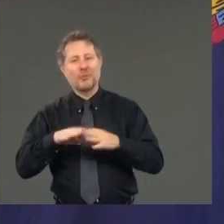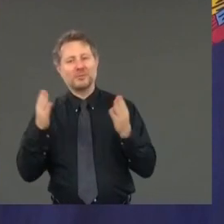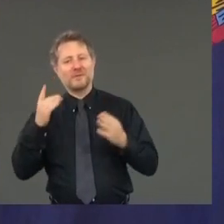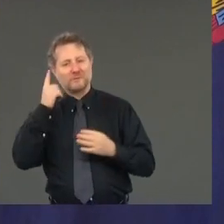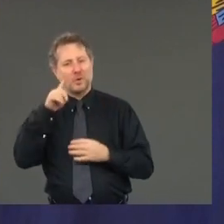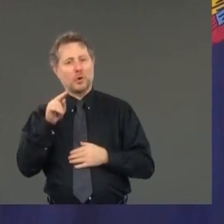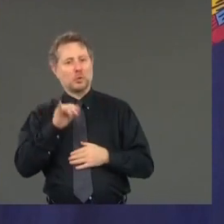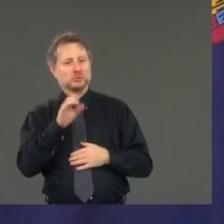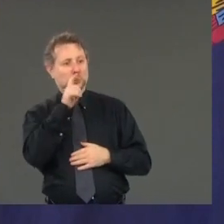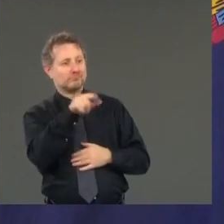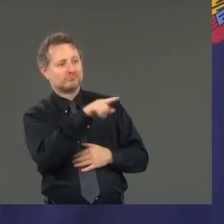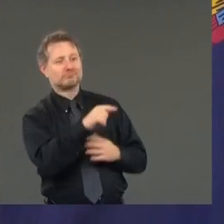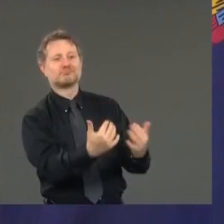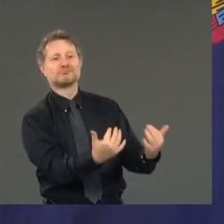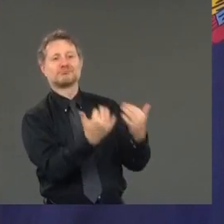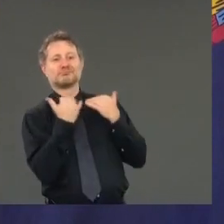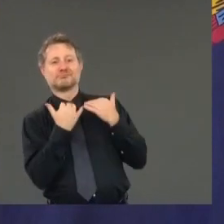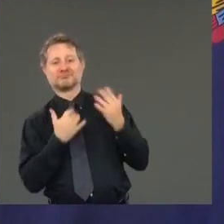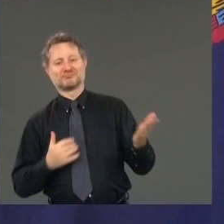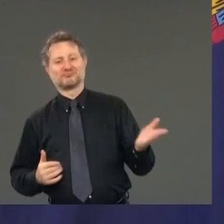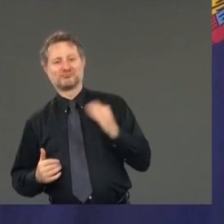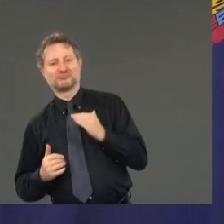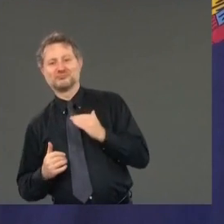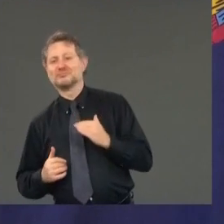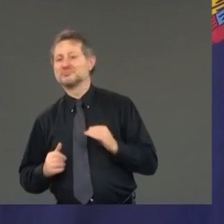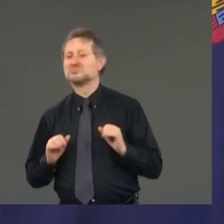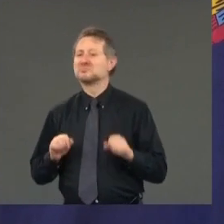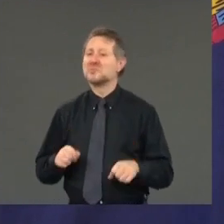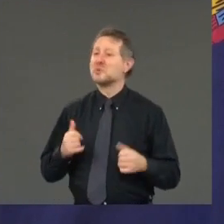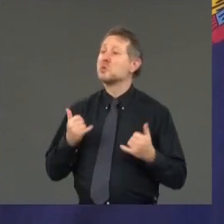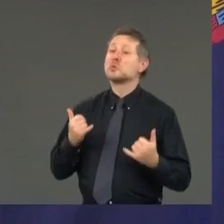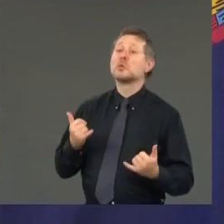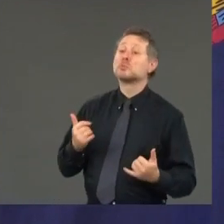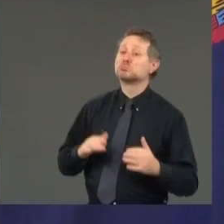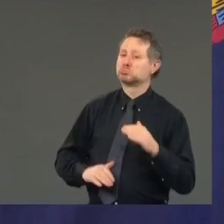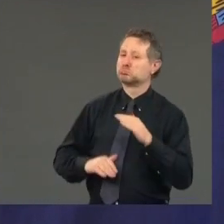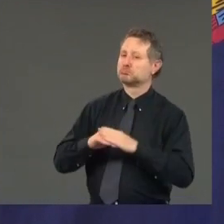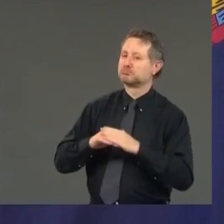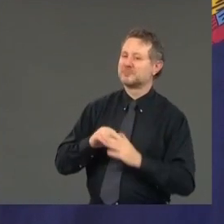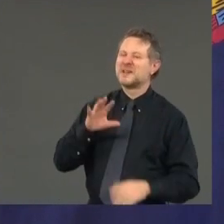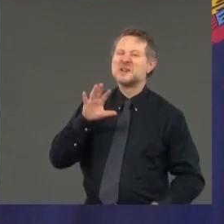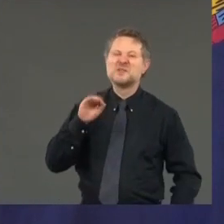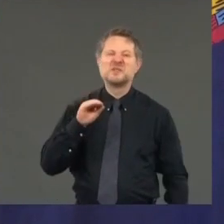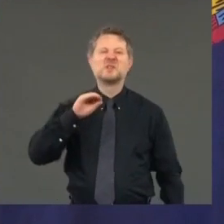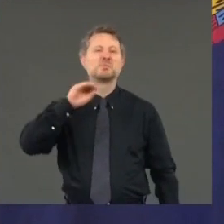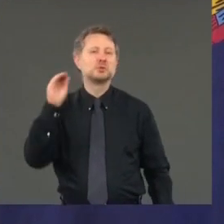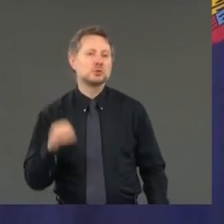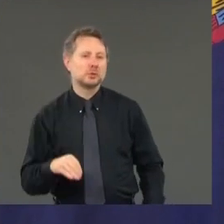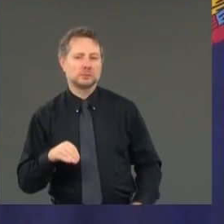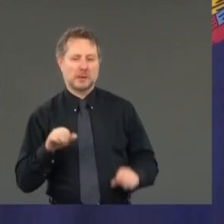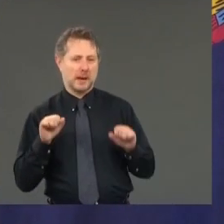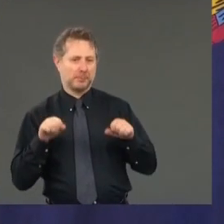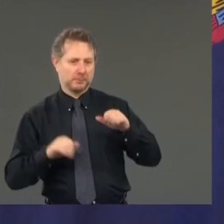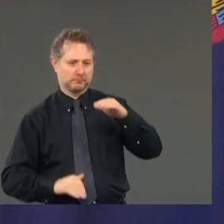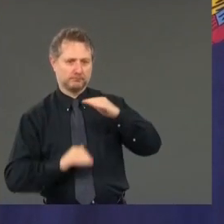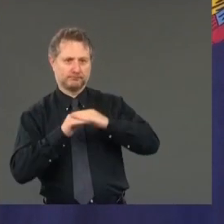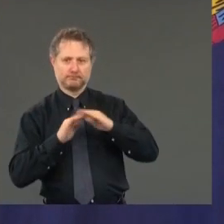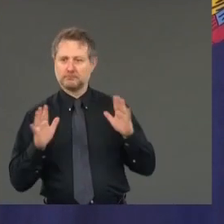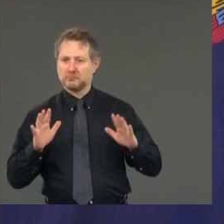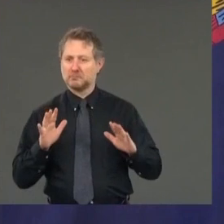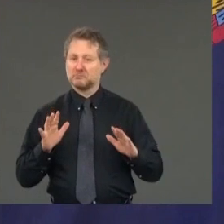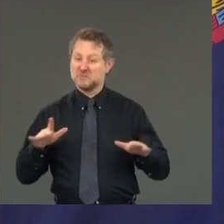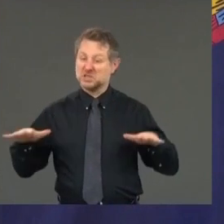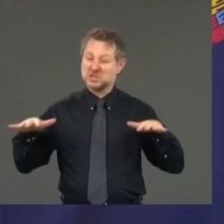residents. Now, we have a 50% capacity for those beaches also, so they can do social